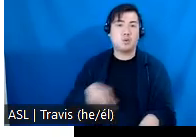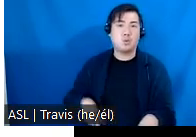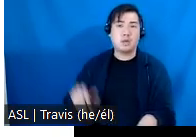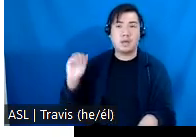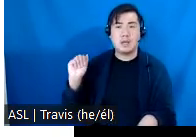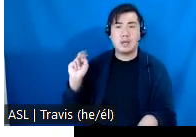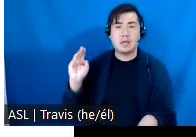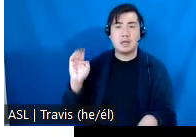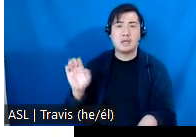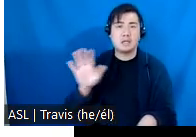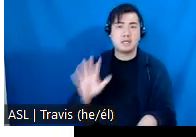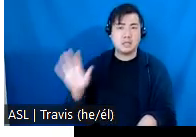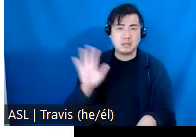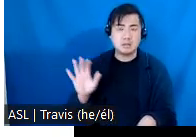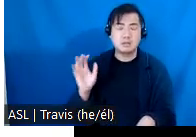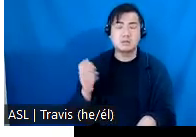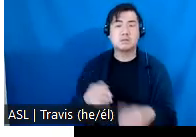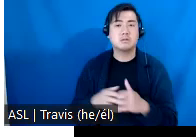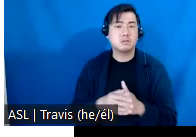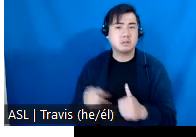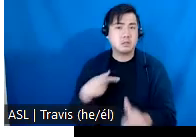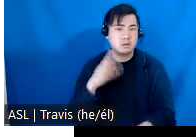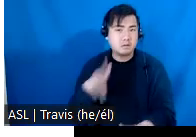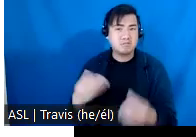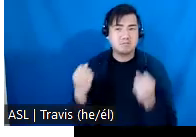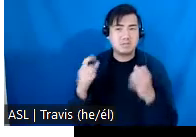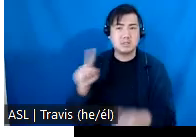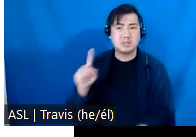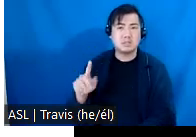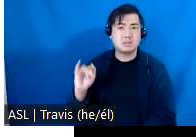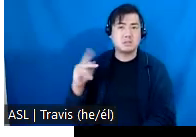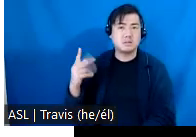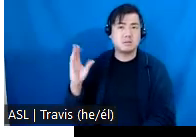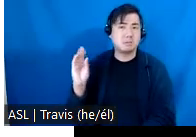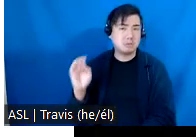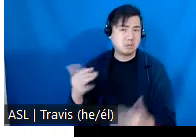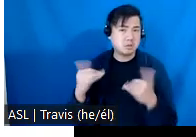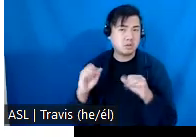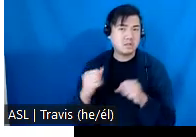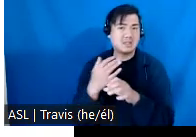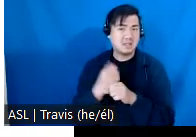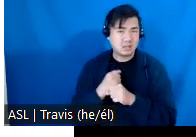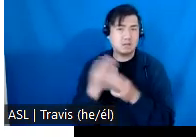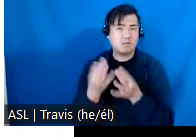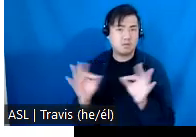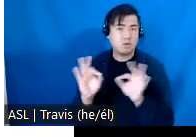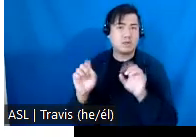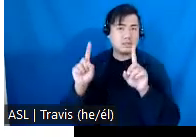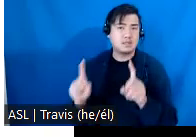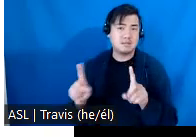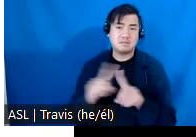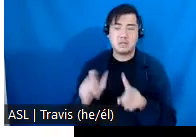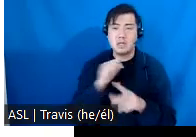I know there are many zip codes out there where you can still get the free test, but not all of them. Also,